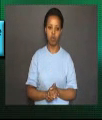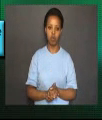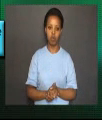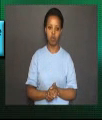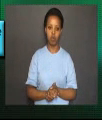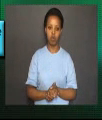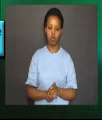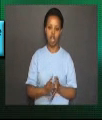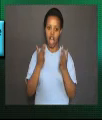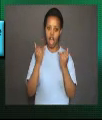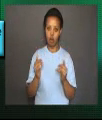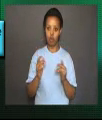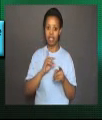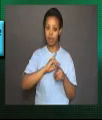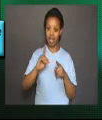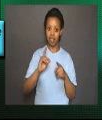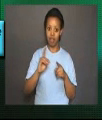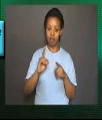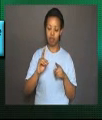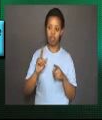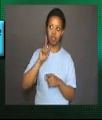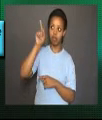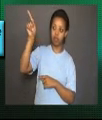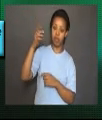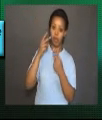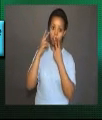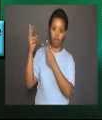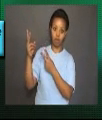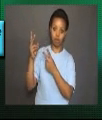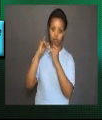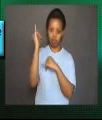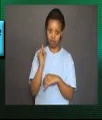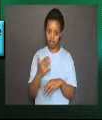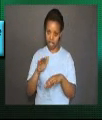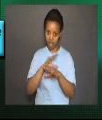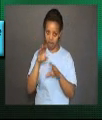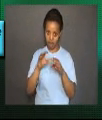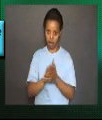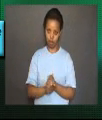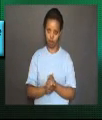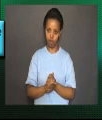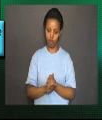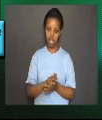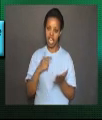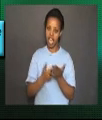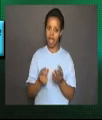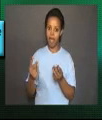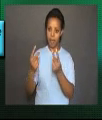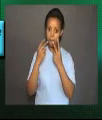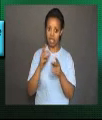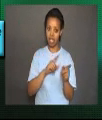Direct your attention to the diagram on the screen. This shows us